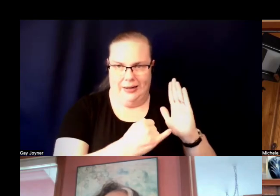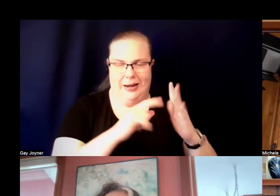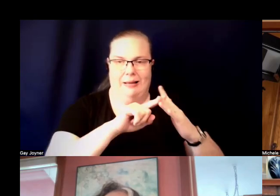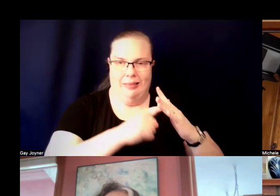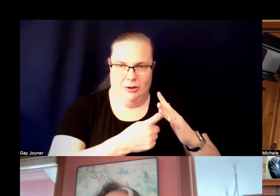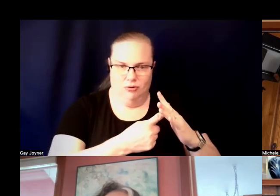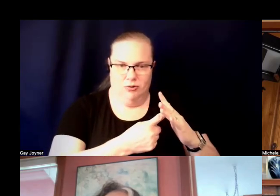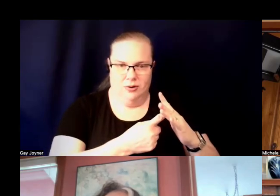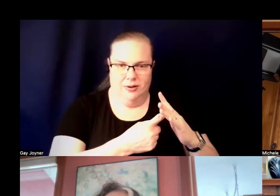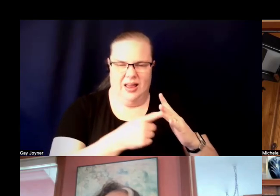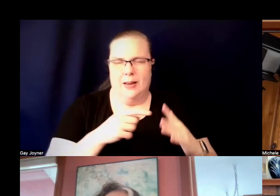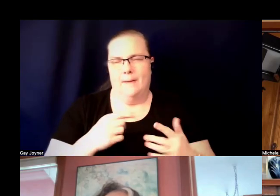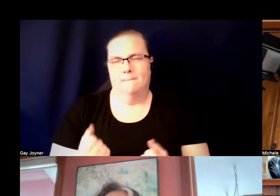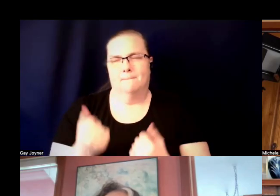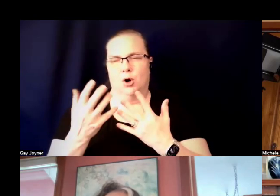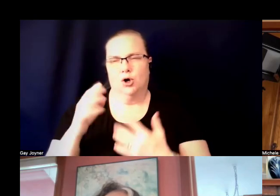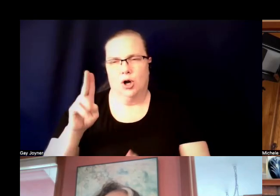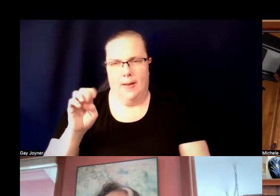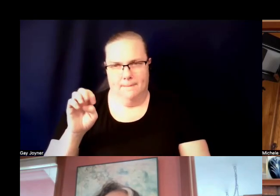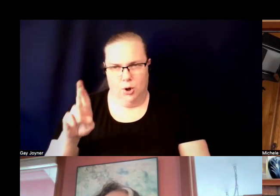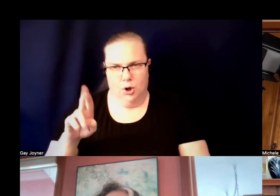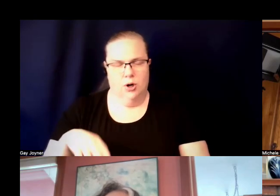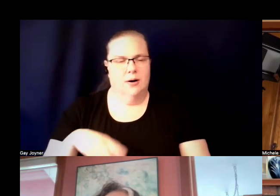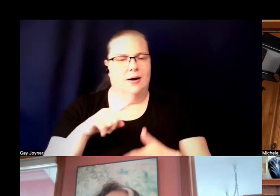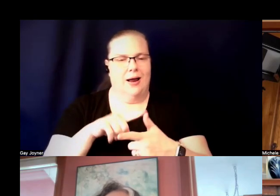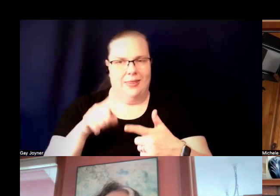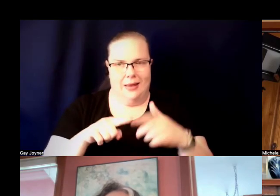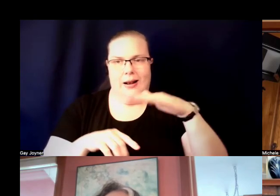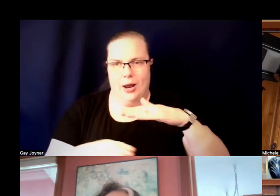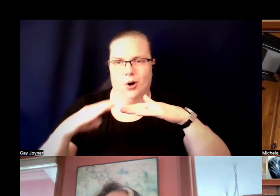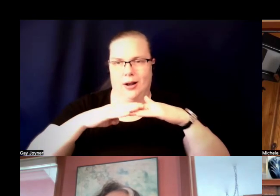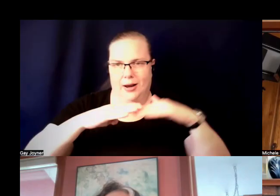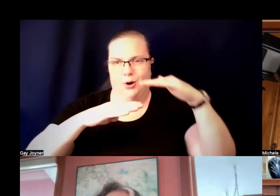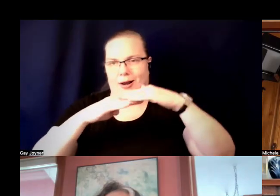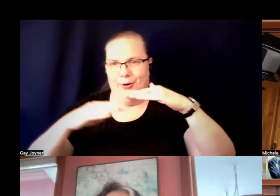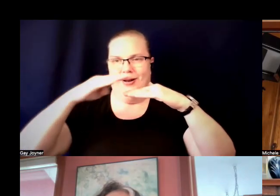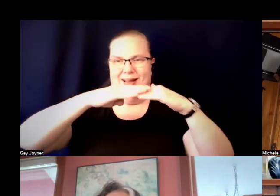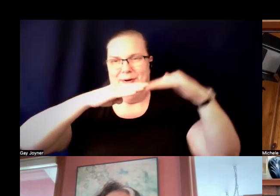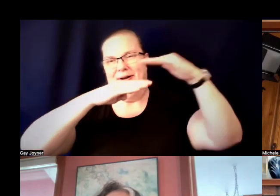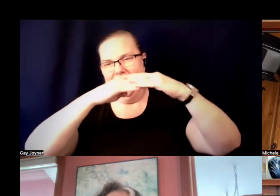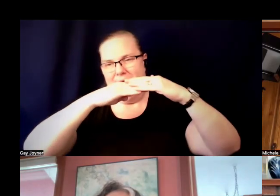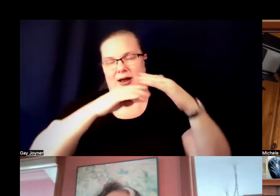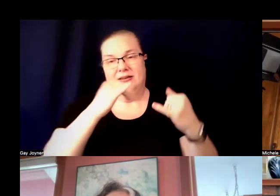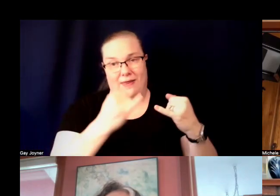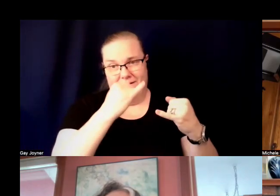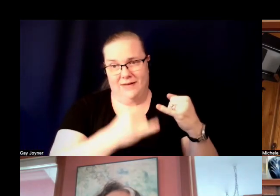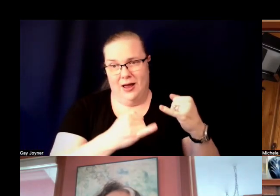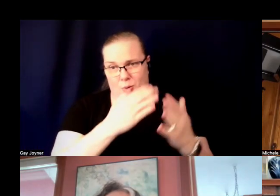a burnt umber, and then layering on top of that and layering, layering, layering. until Wow. the final piece is